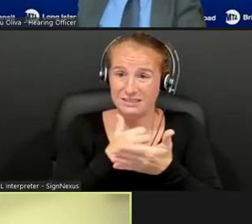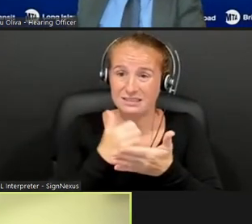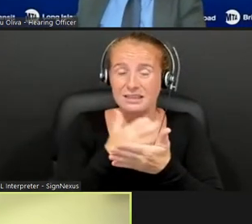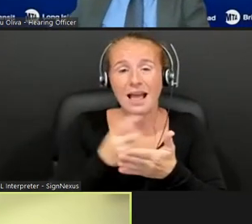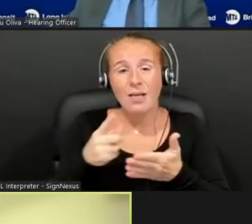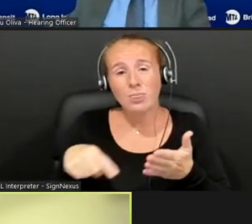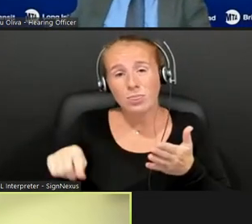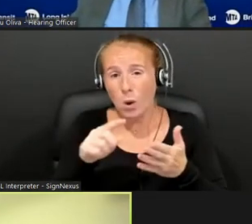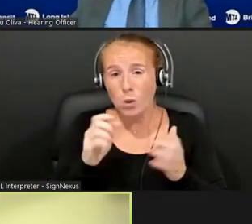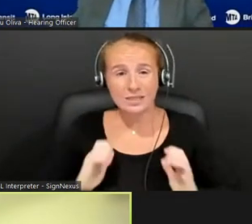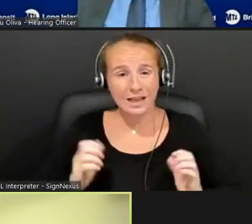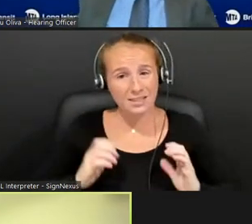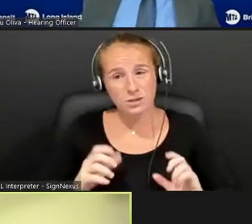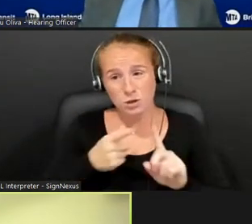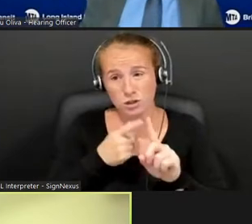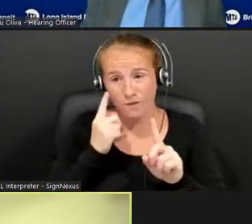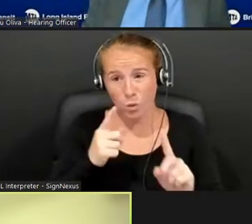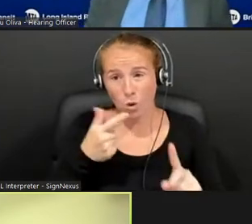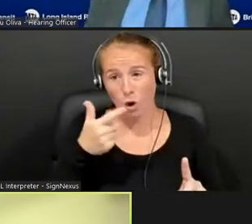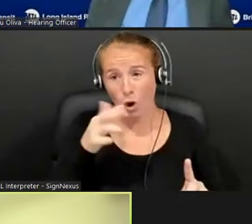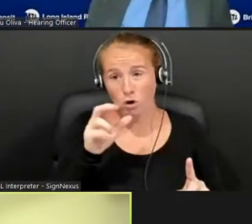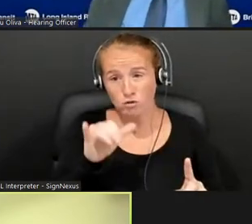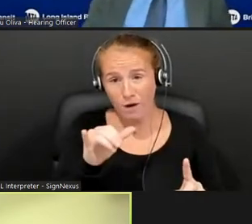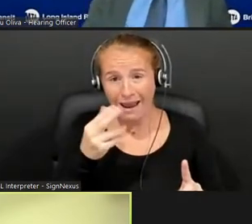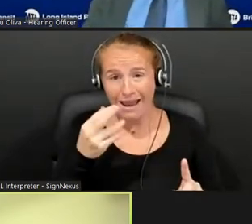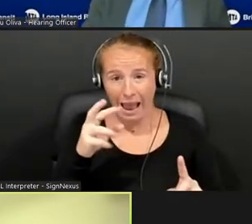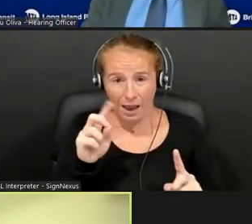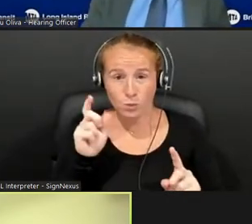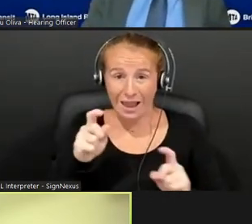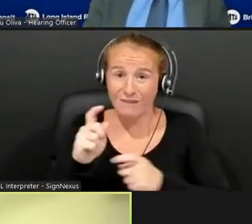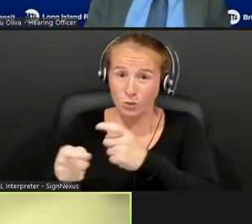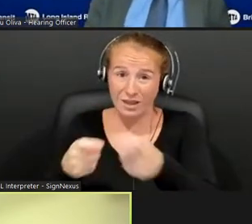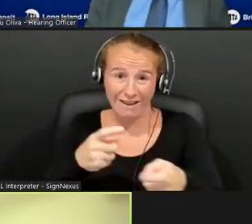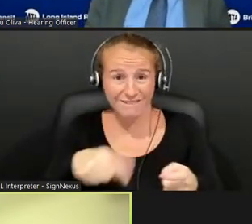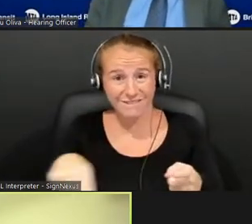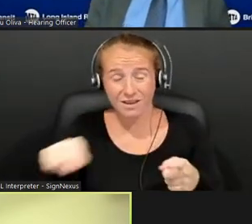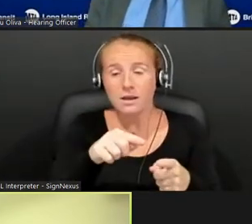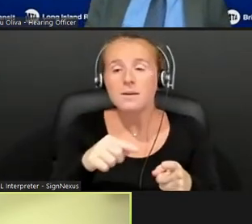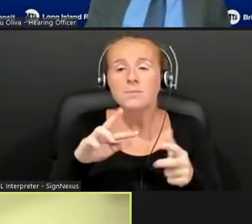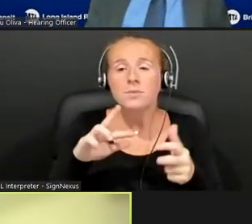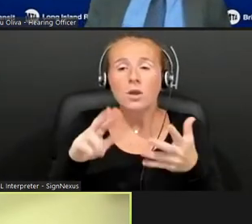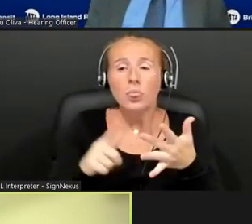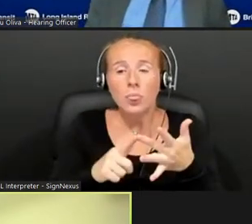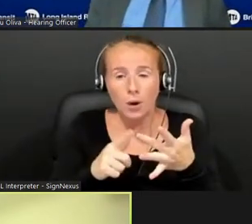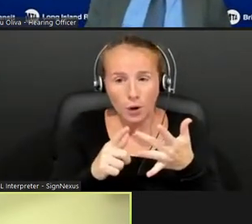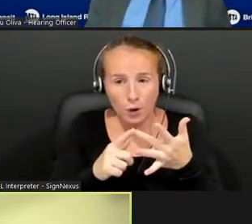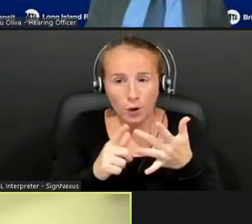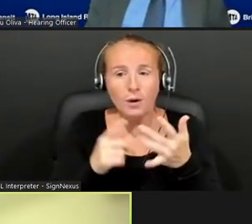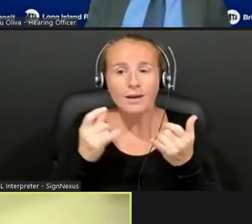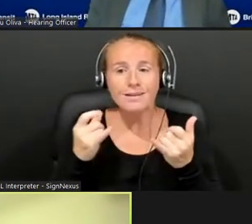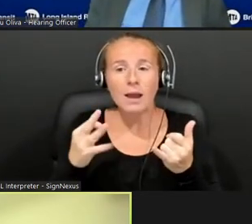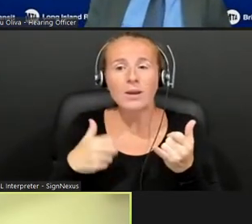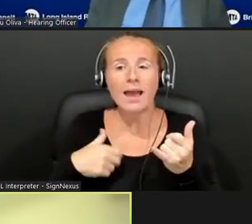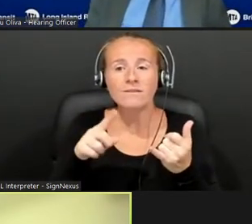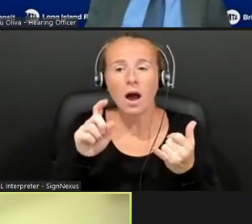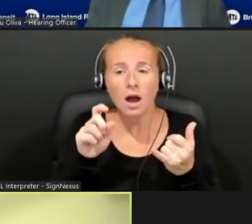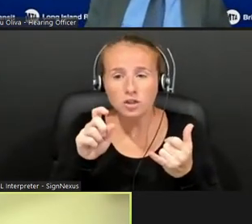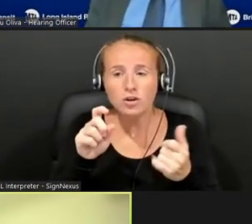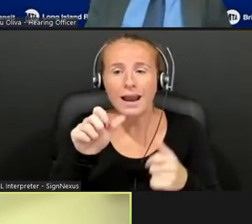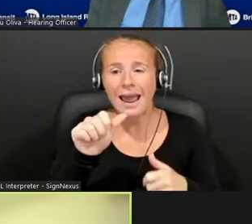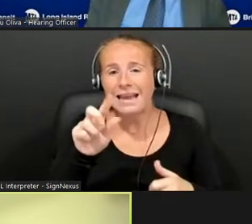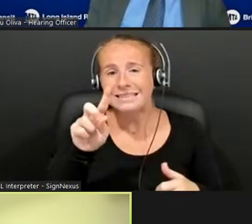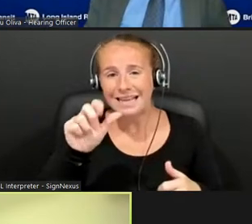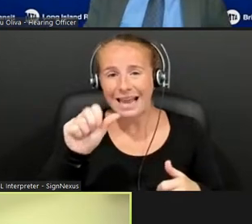customers third Greyhound in all class one scheduled service bus companies are now 100 Ada accessible with